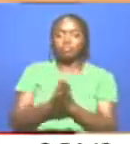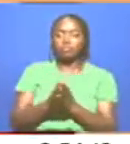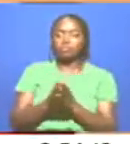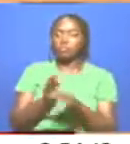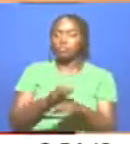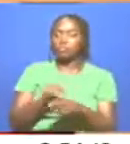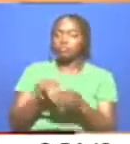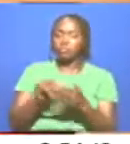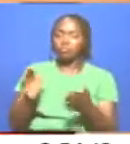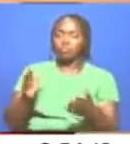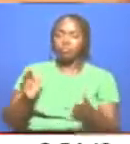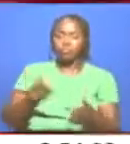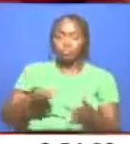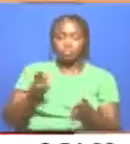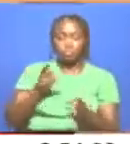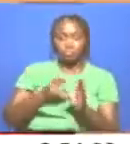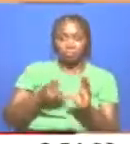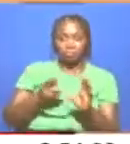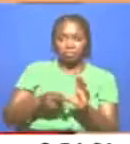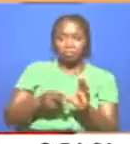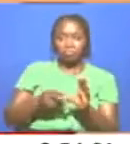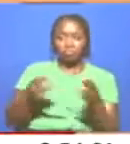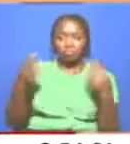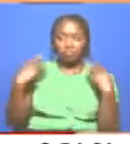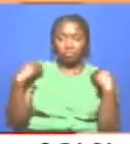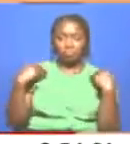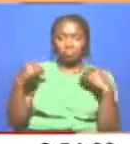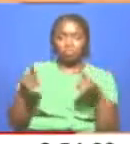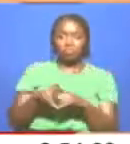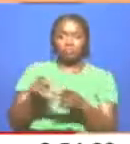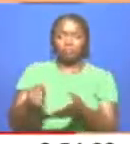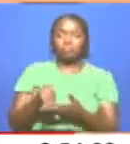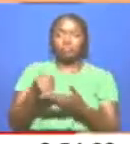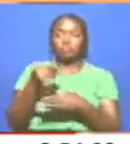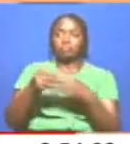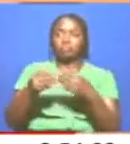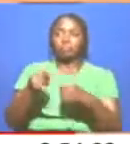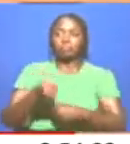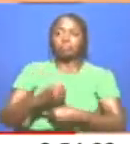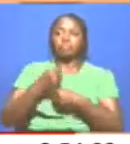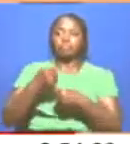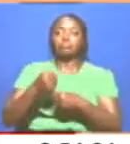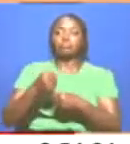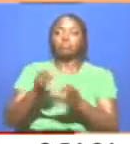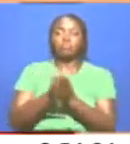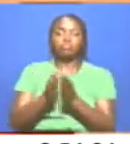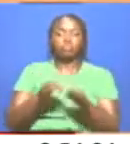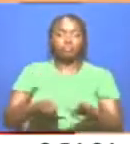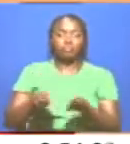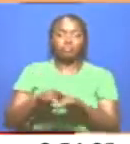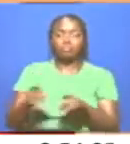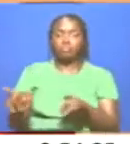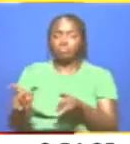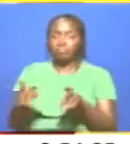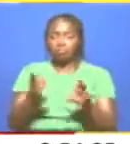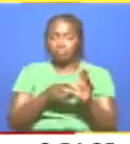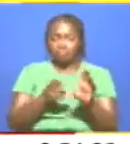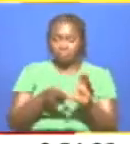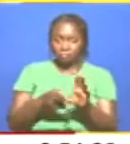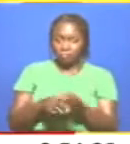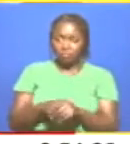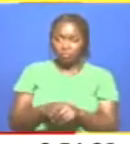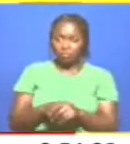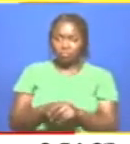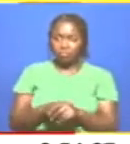more women to participate in such tournaments as they help in building their confidence on the field and also in the league participation.